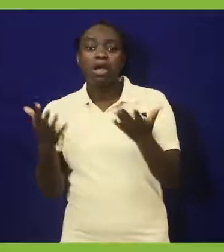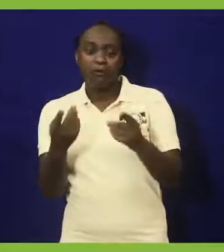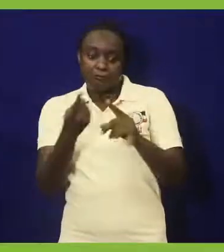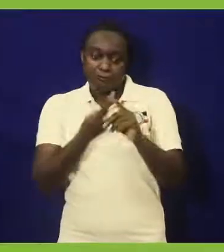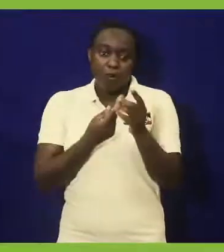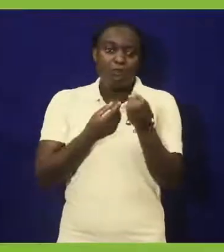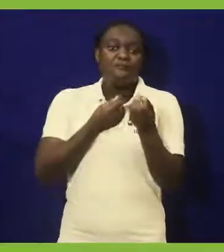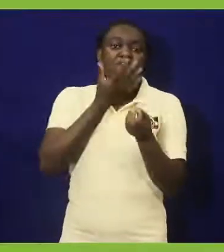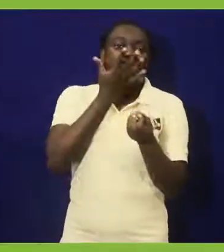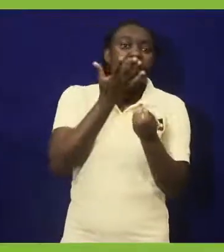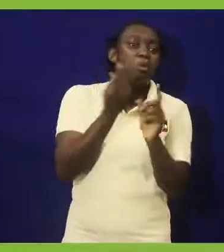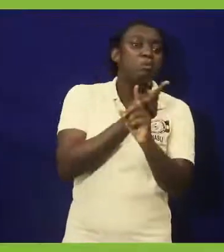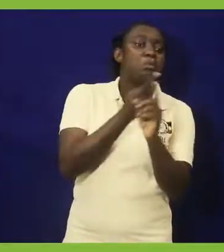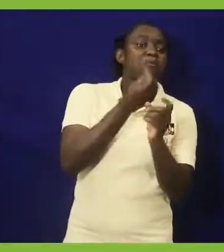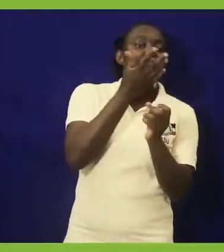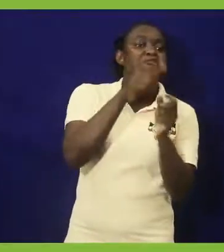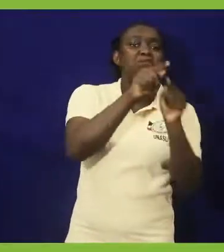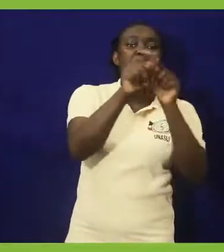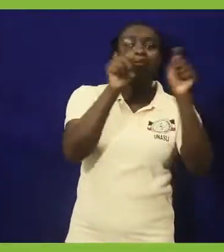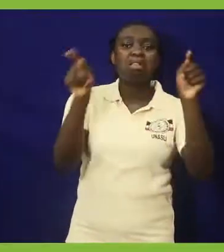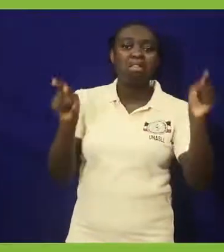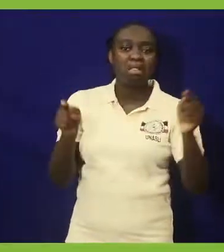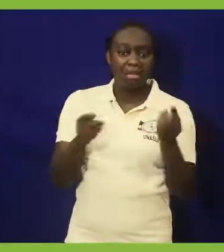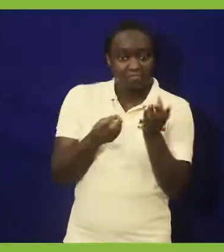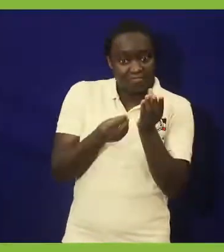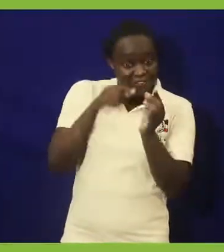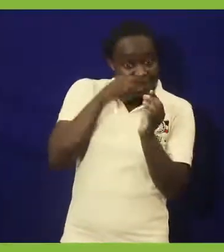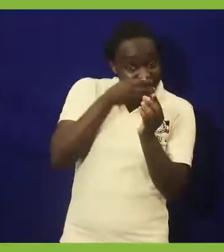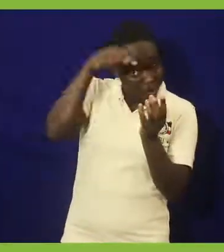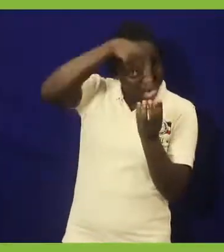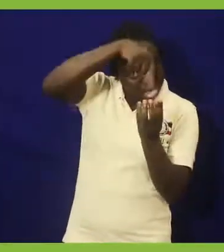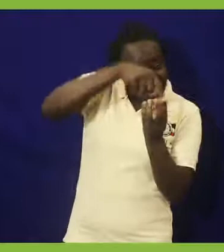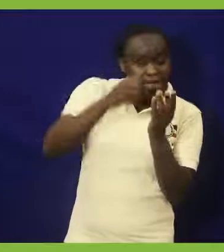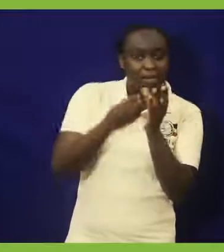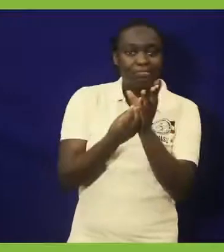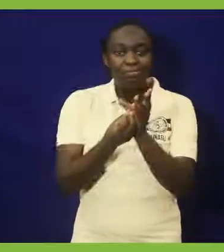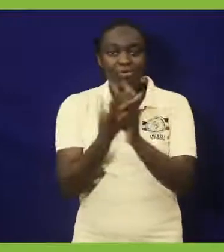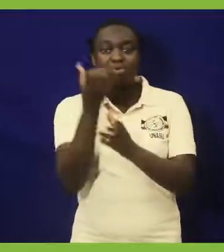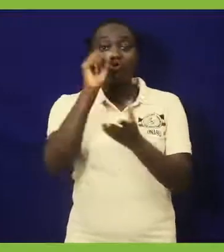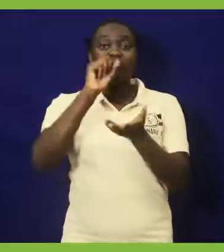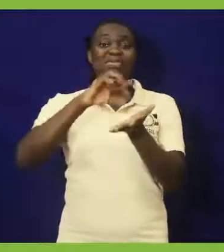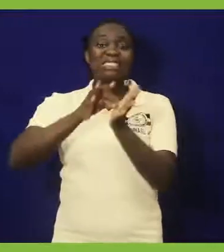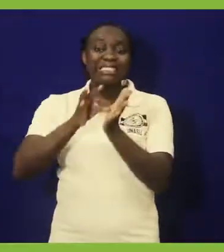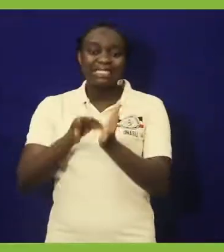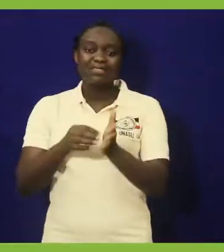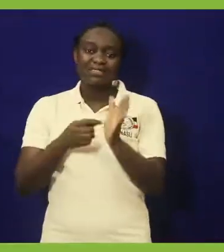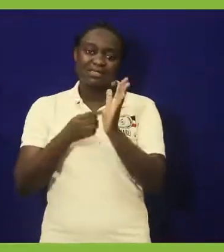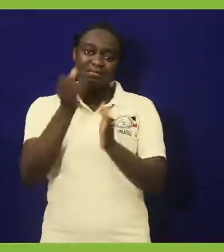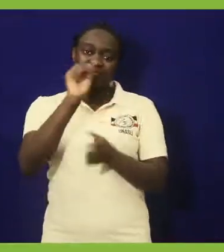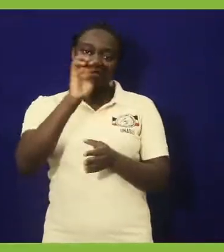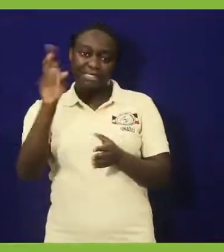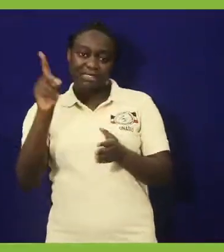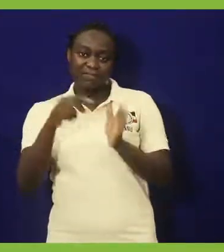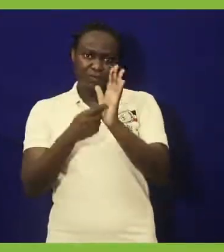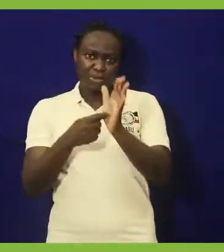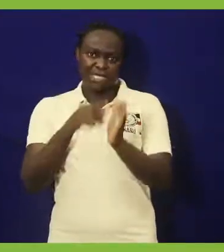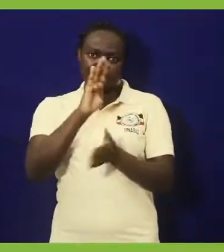Let's just mention those seeds that we eat at home. Okay, the